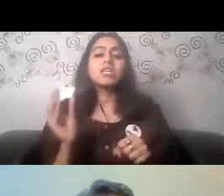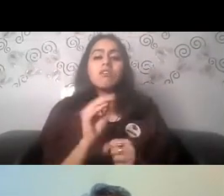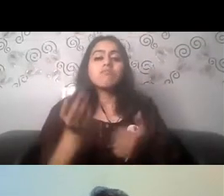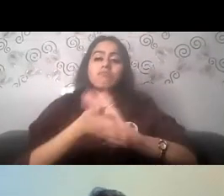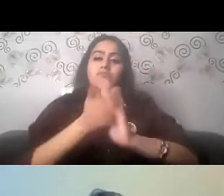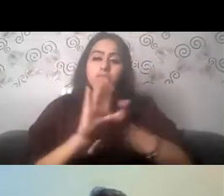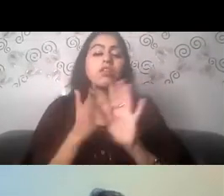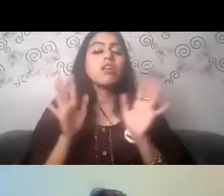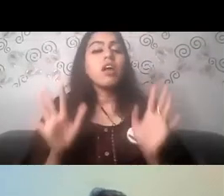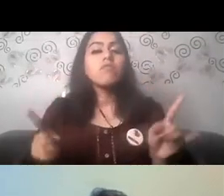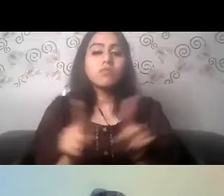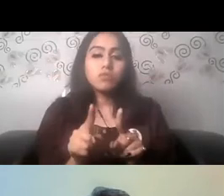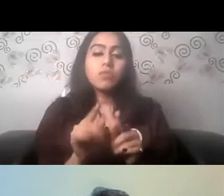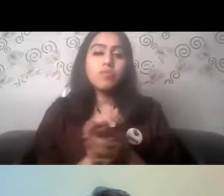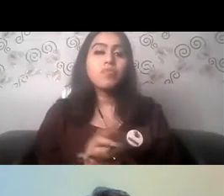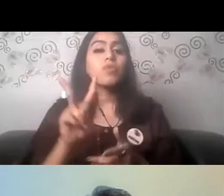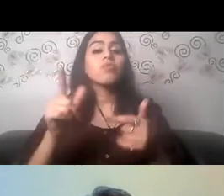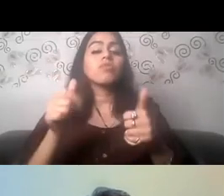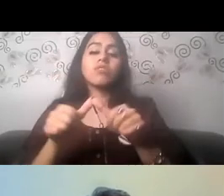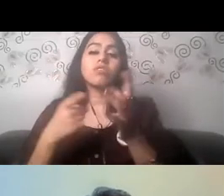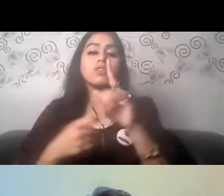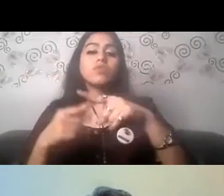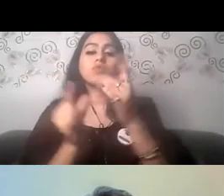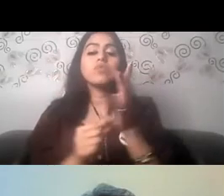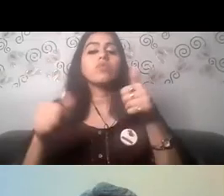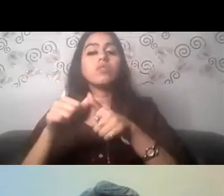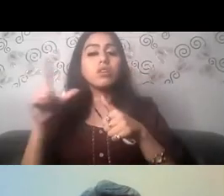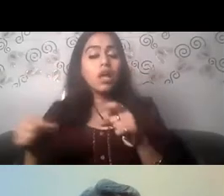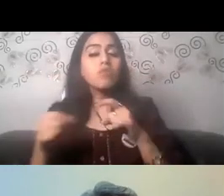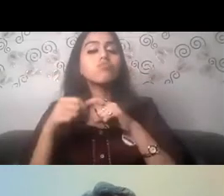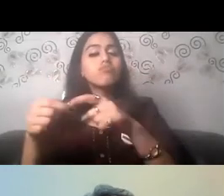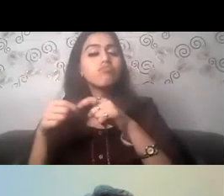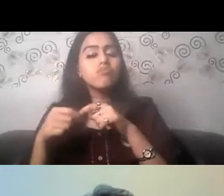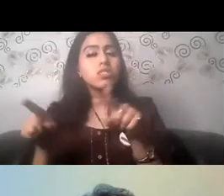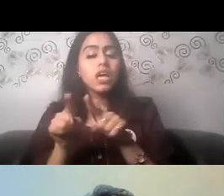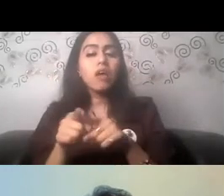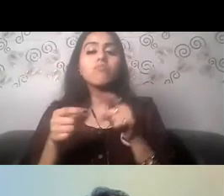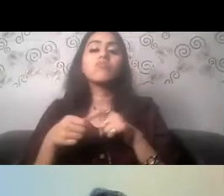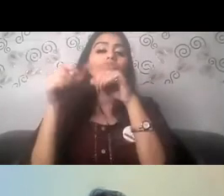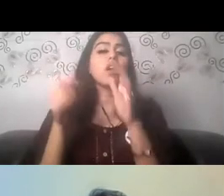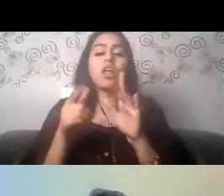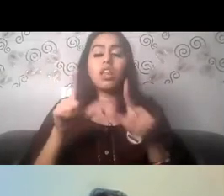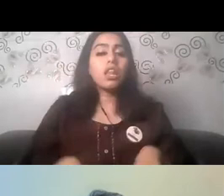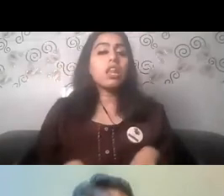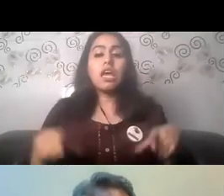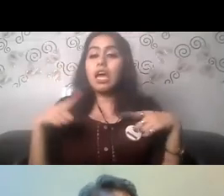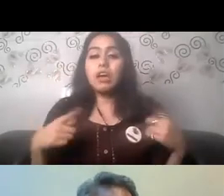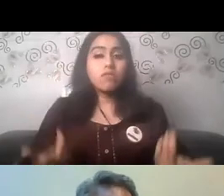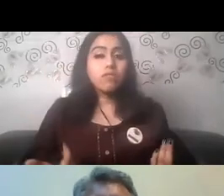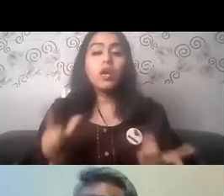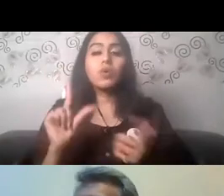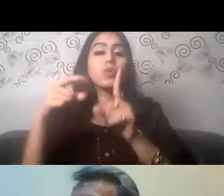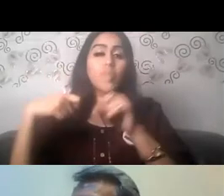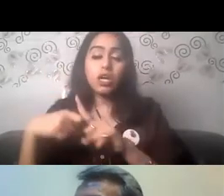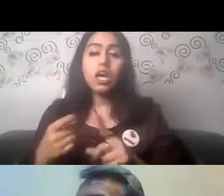We have a backdrop of retrogression of disabled people's quality of life and rights in the